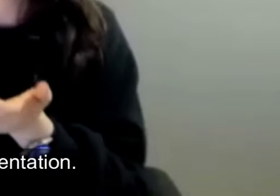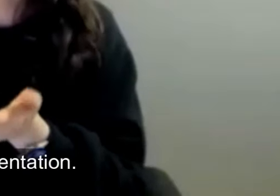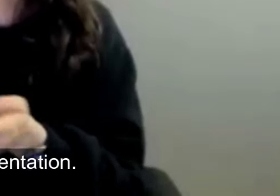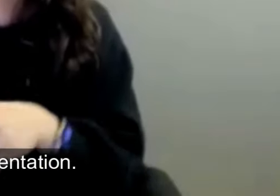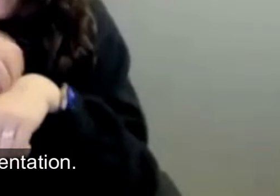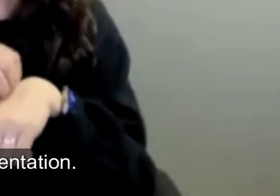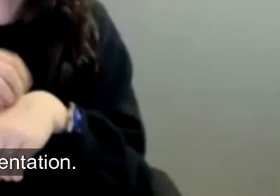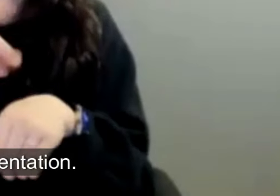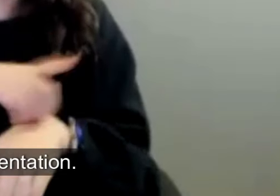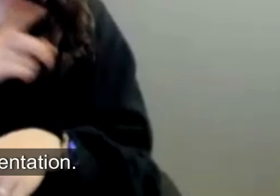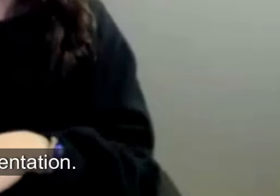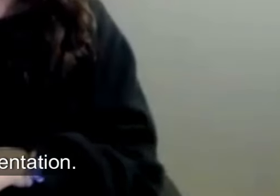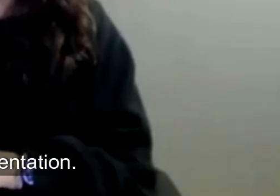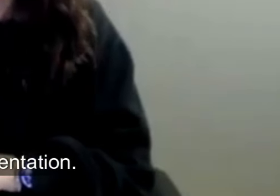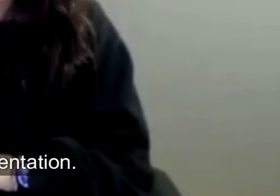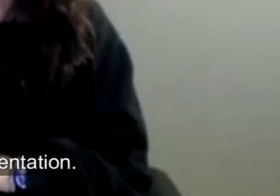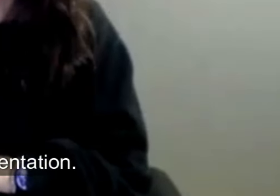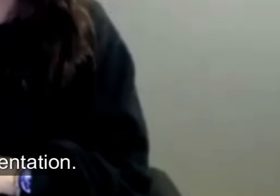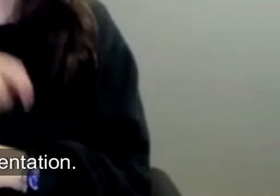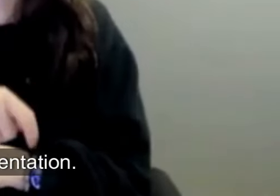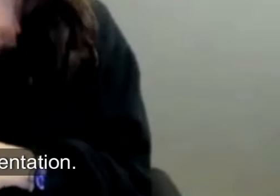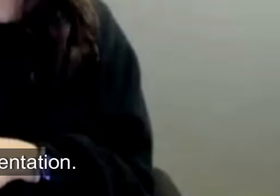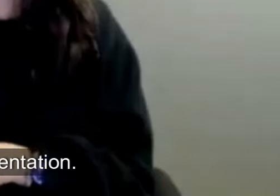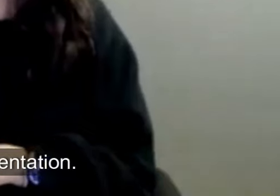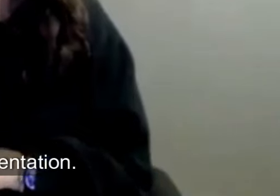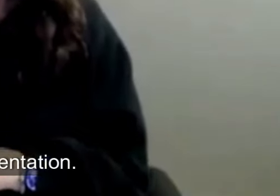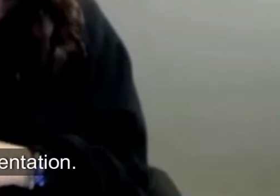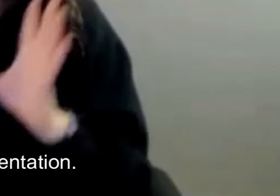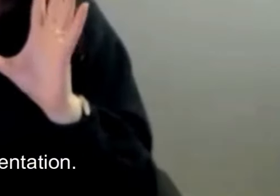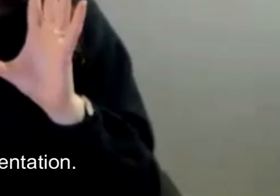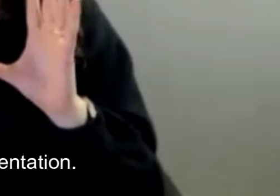We will be recording the presentation.